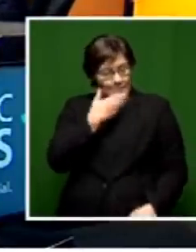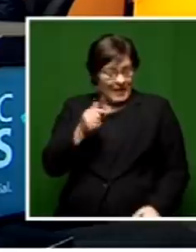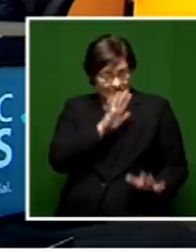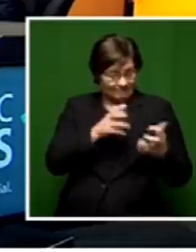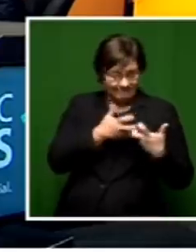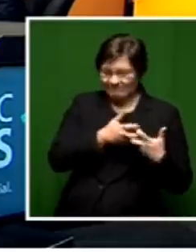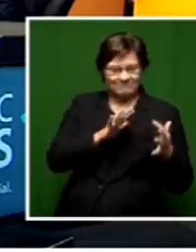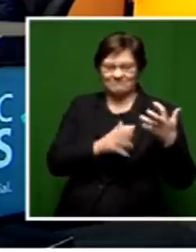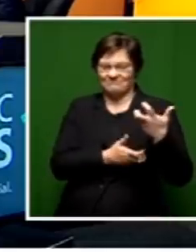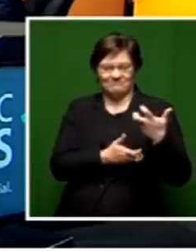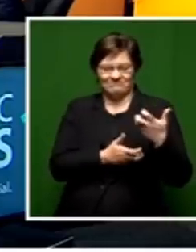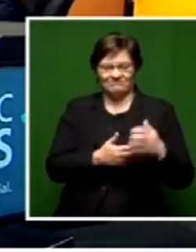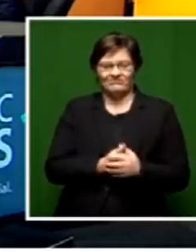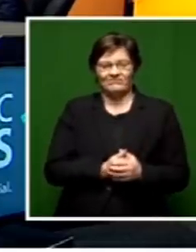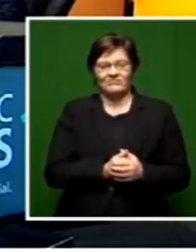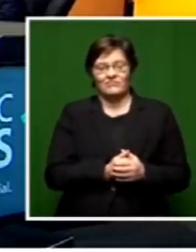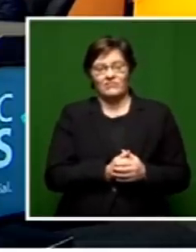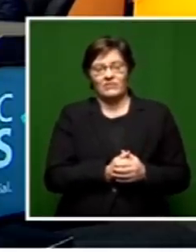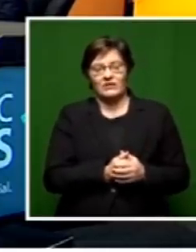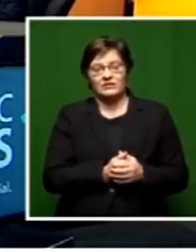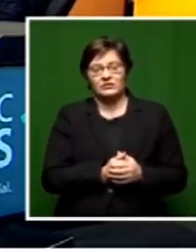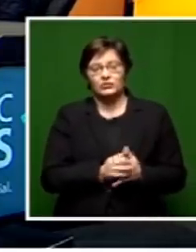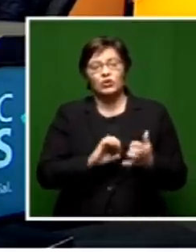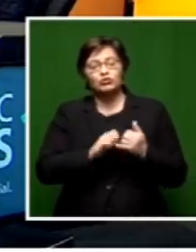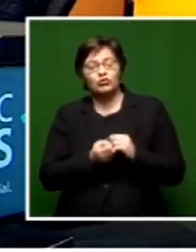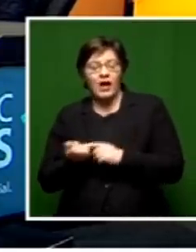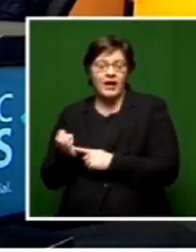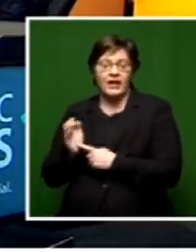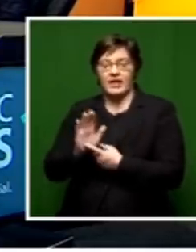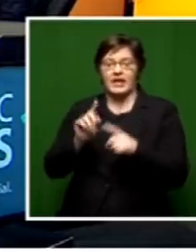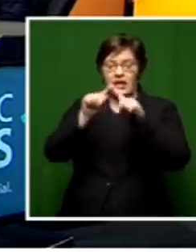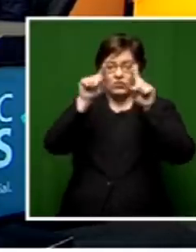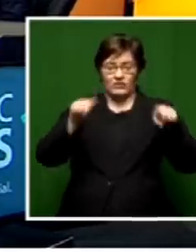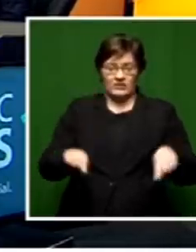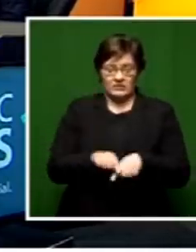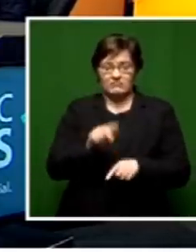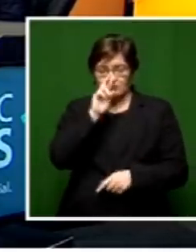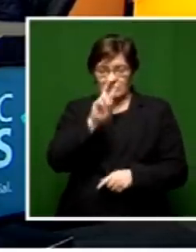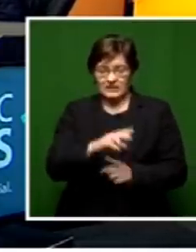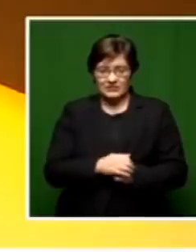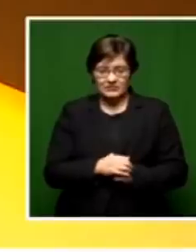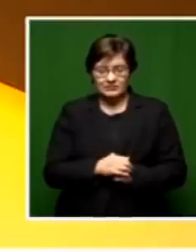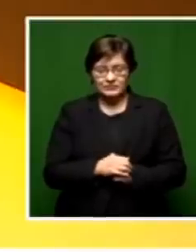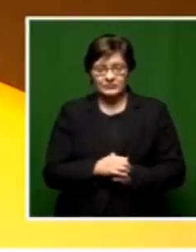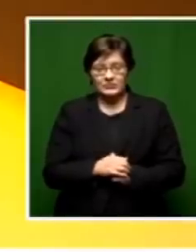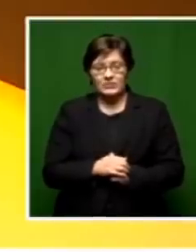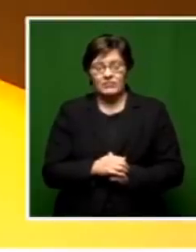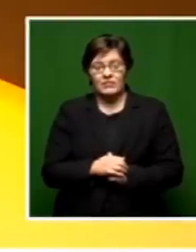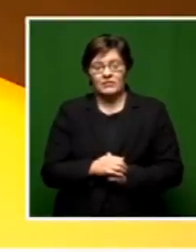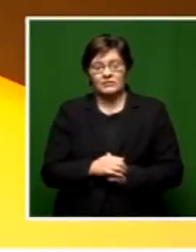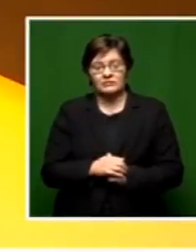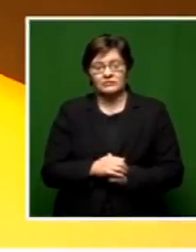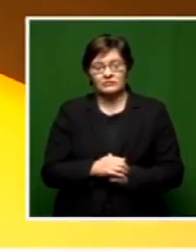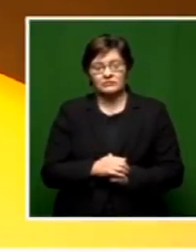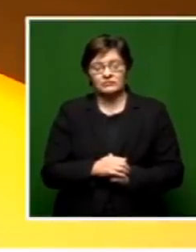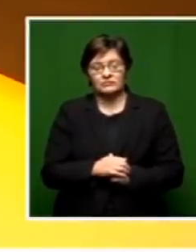put up and just speak over at the moment. Let's see if we can put them onto the screen. We've got race for votes in some of the respective